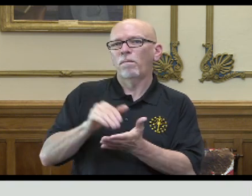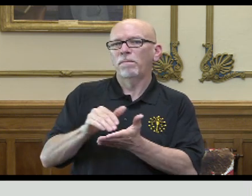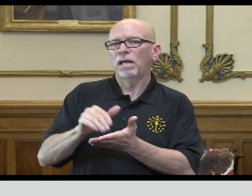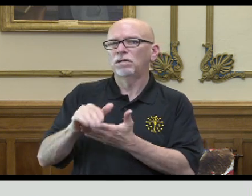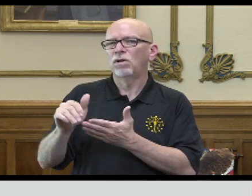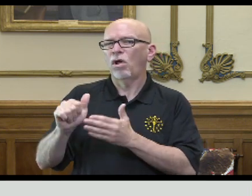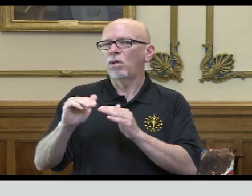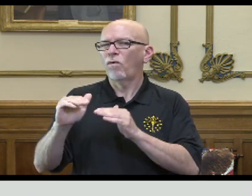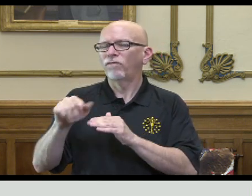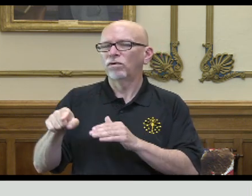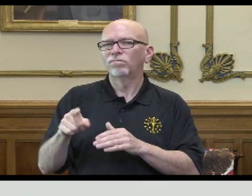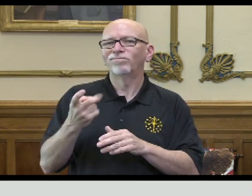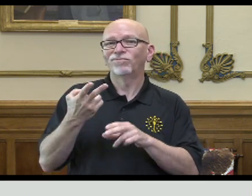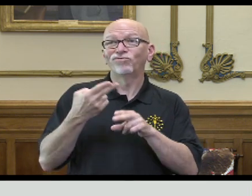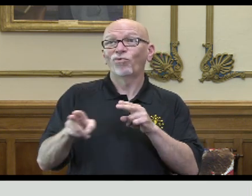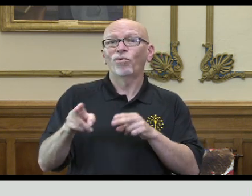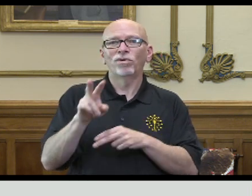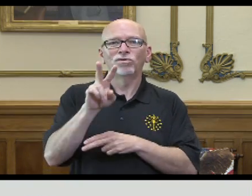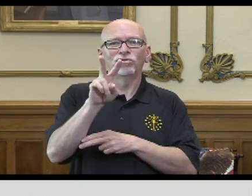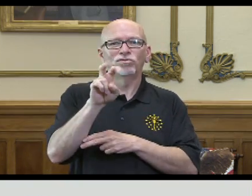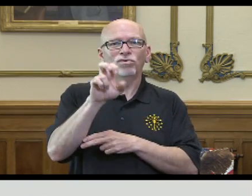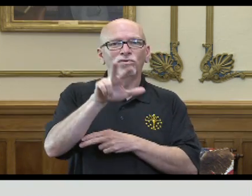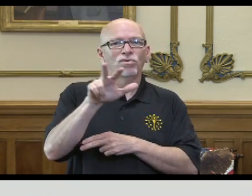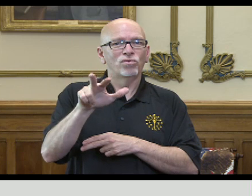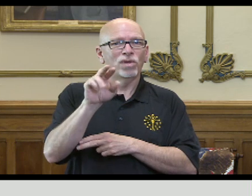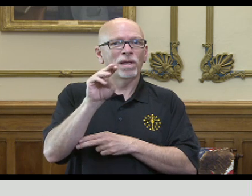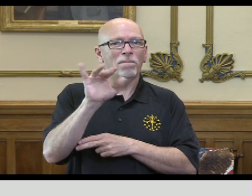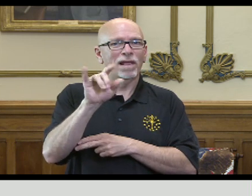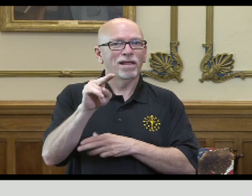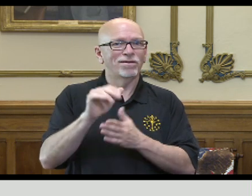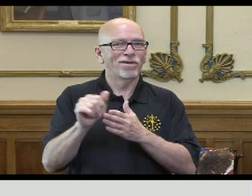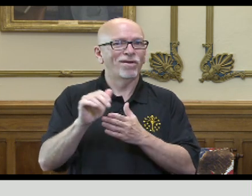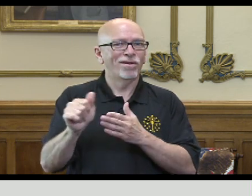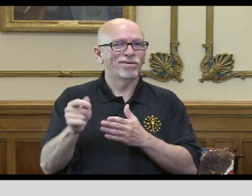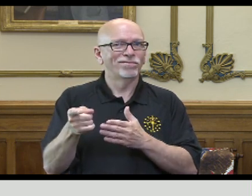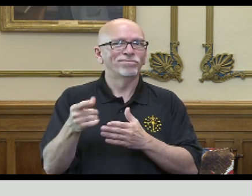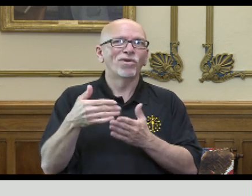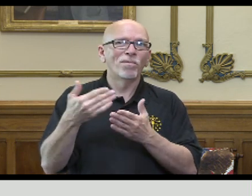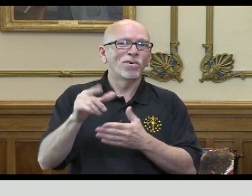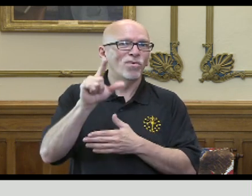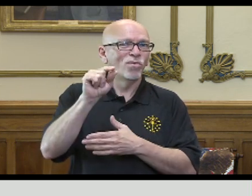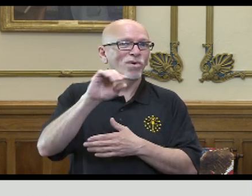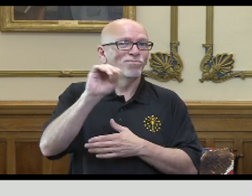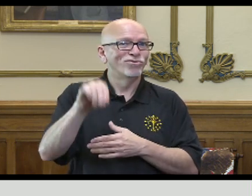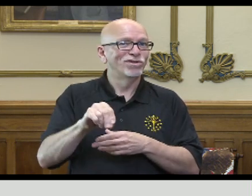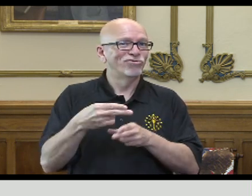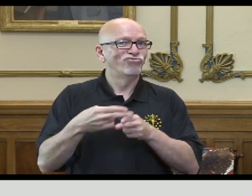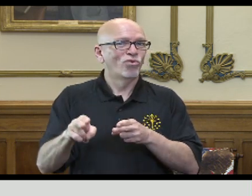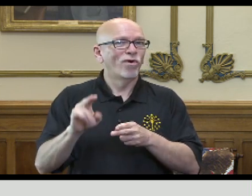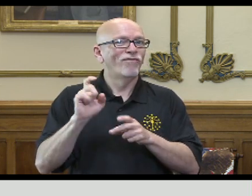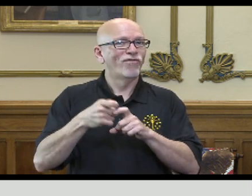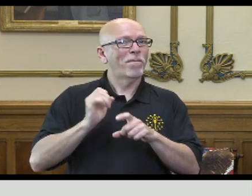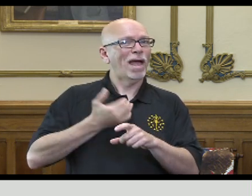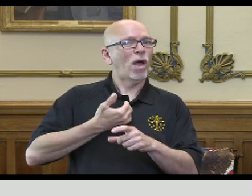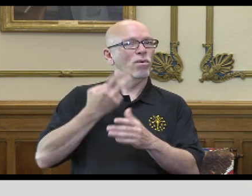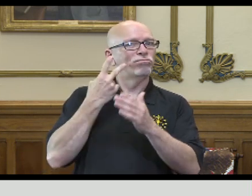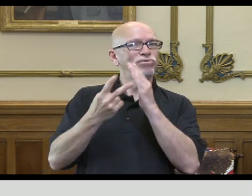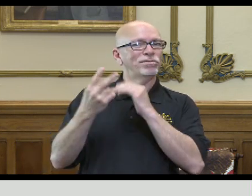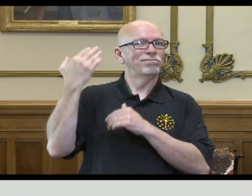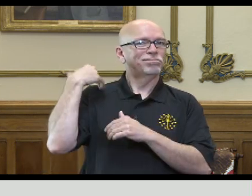a shortfall of $233 million, or almost 20% of the forecasted